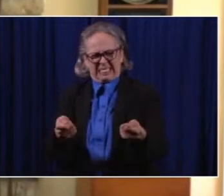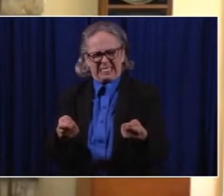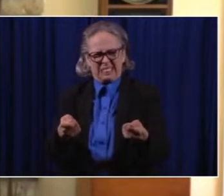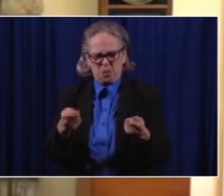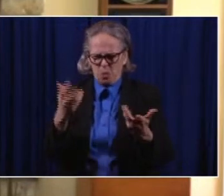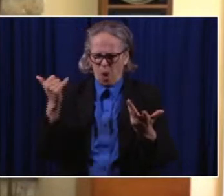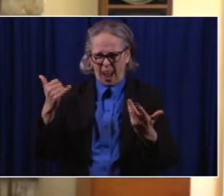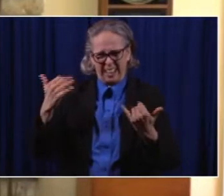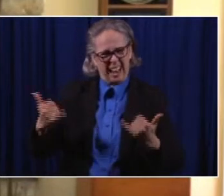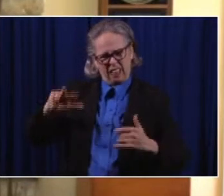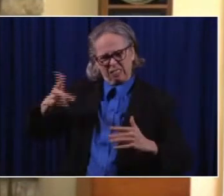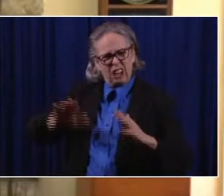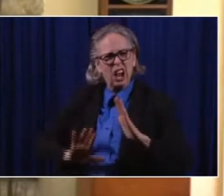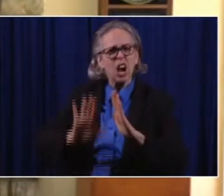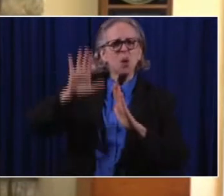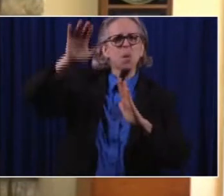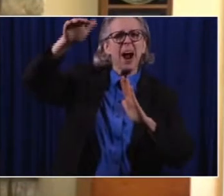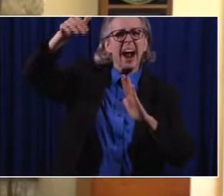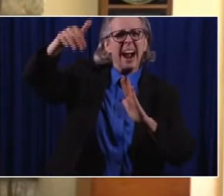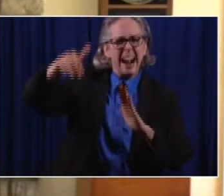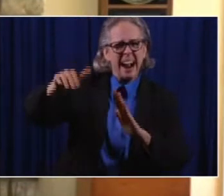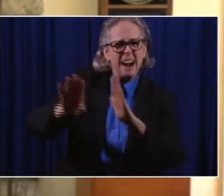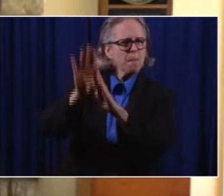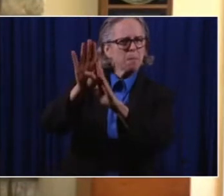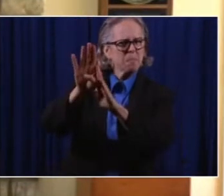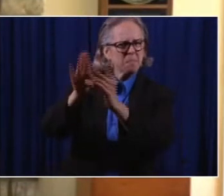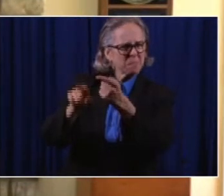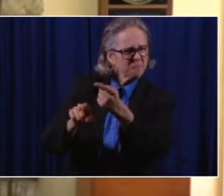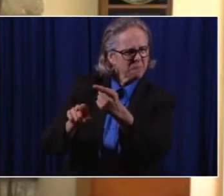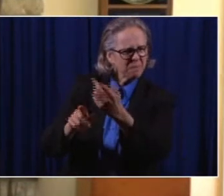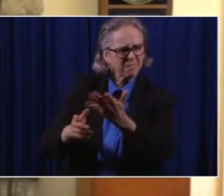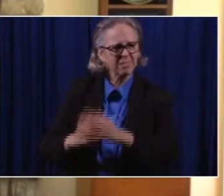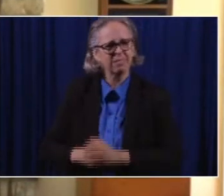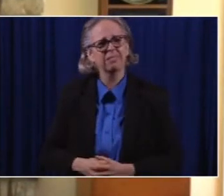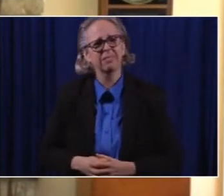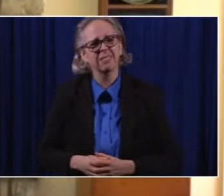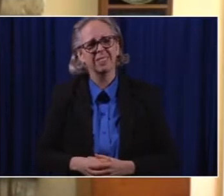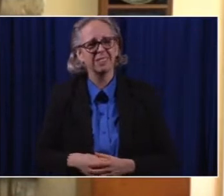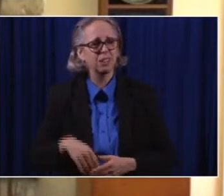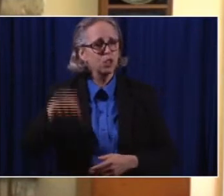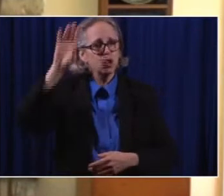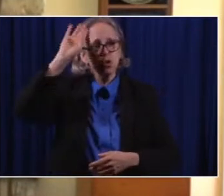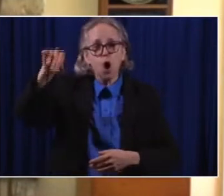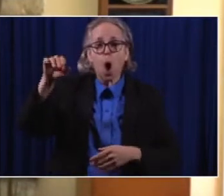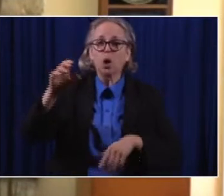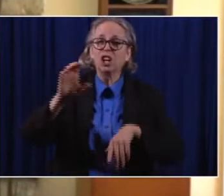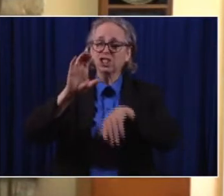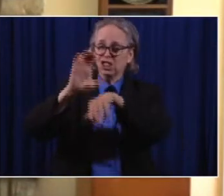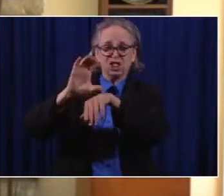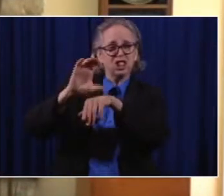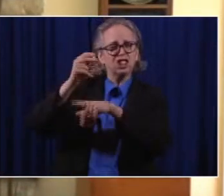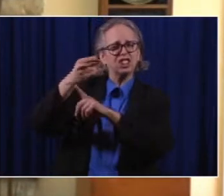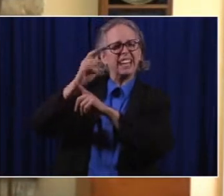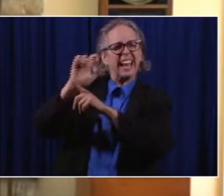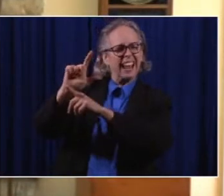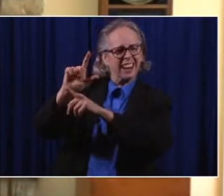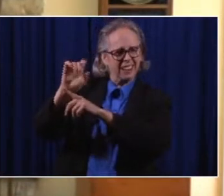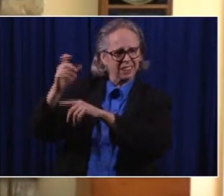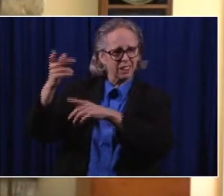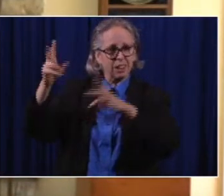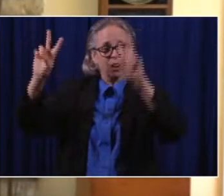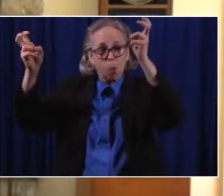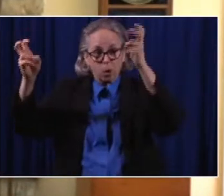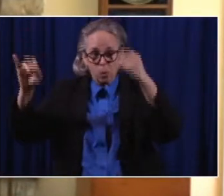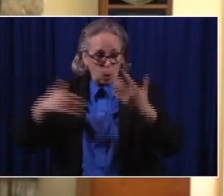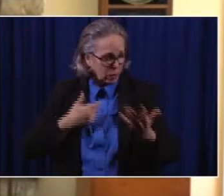a quote attributed to Winston Churchill last night, that when you're going through hell, keep going. And that's what we've